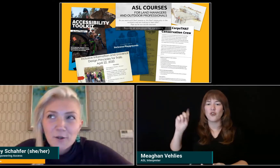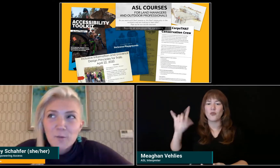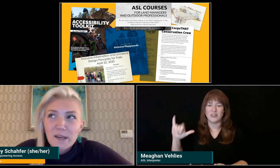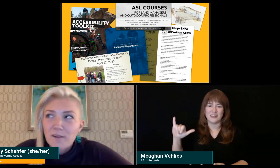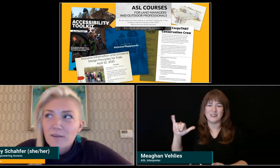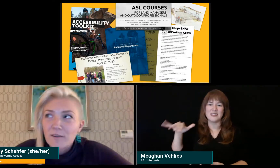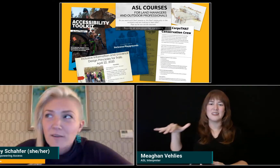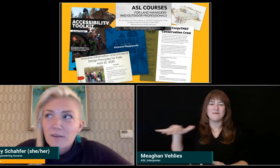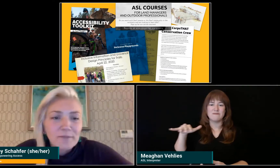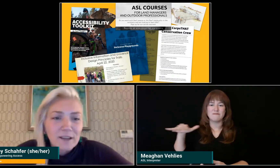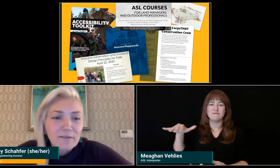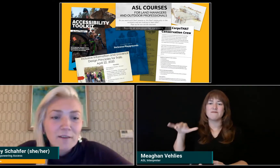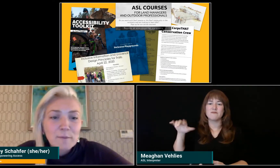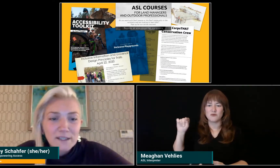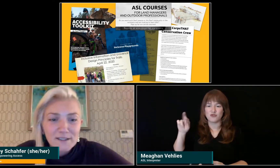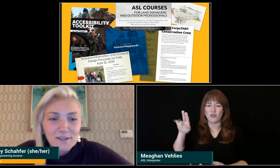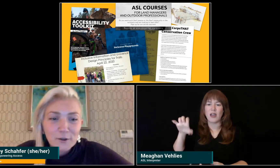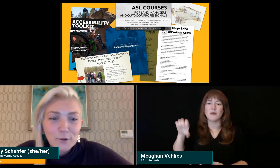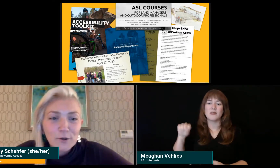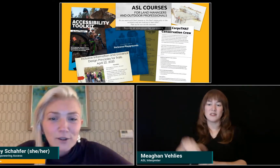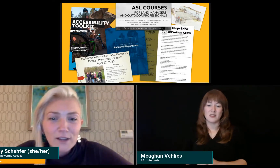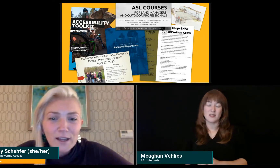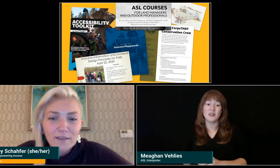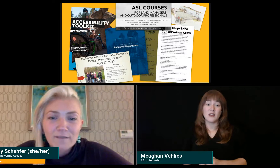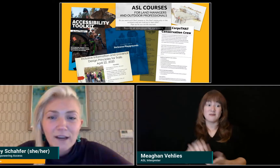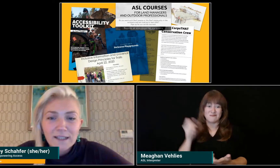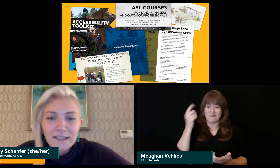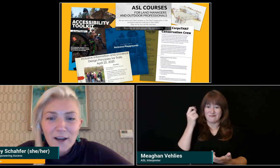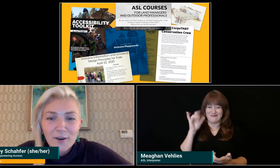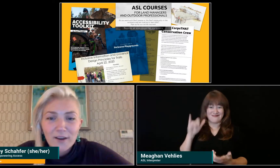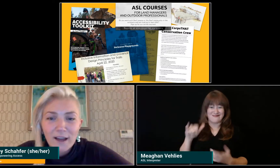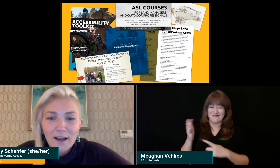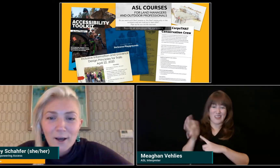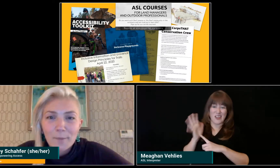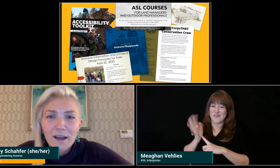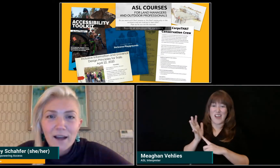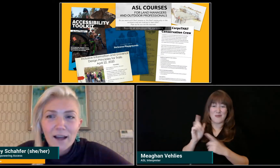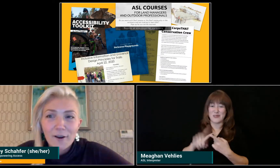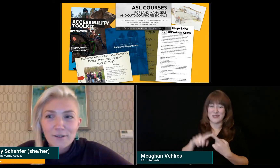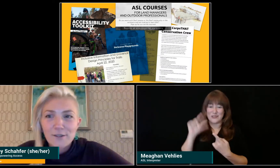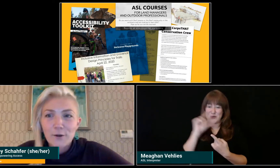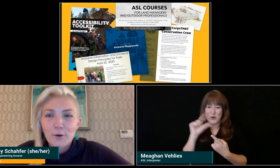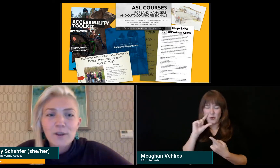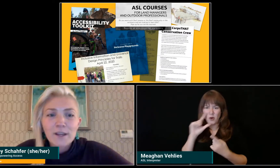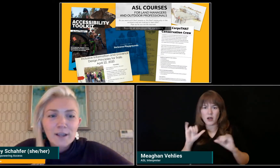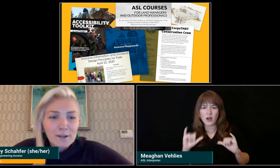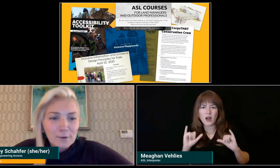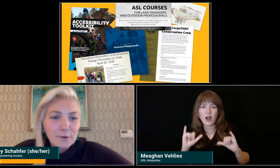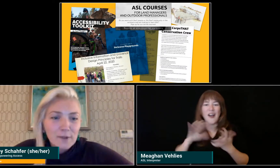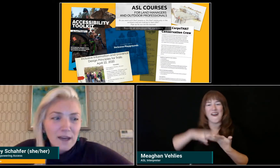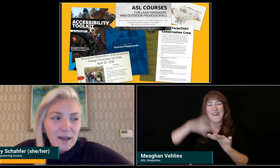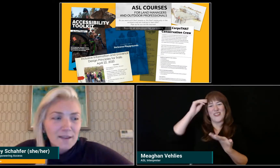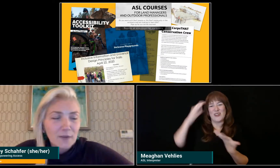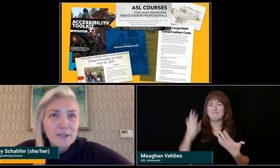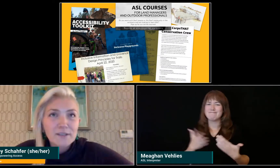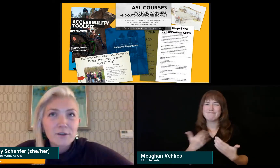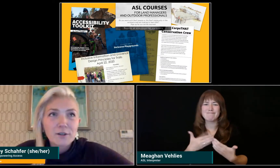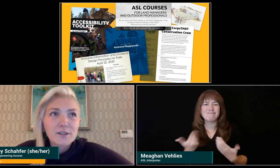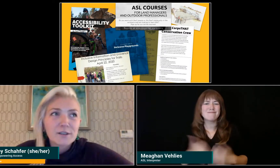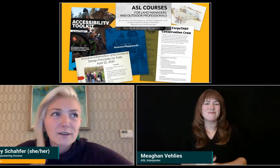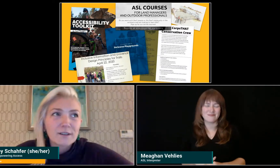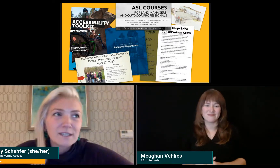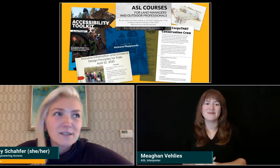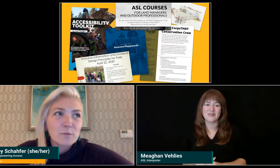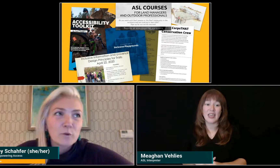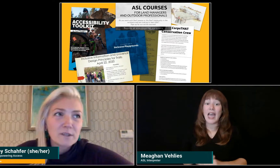that took me, like 5 minutes to Google and find out. I also, through that